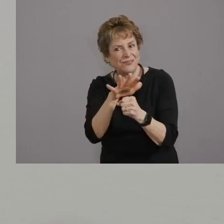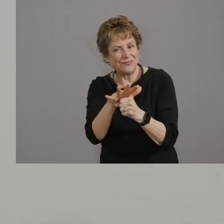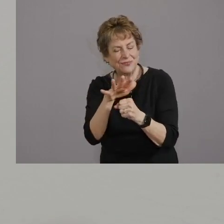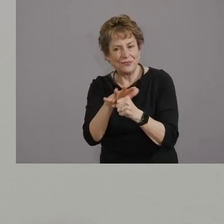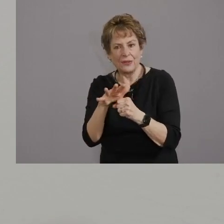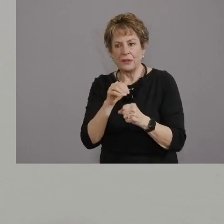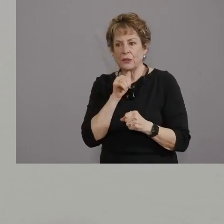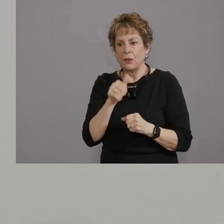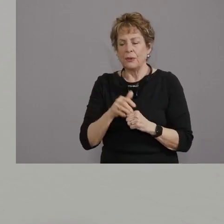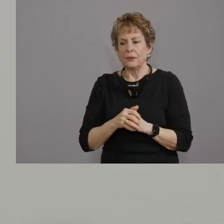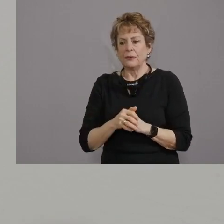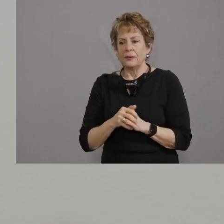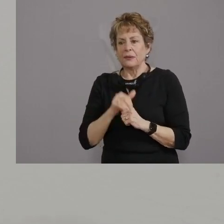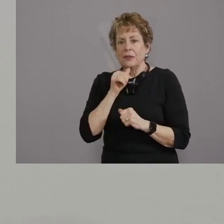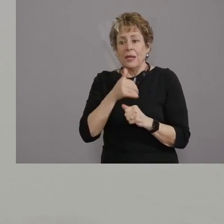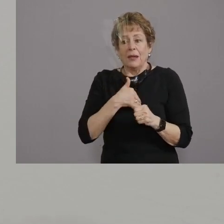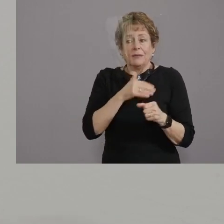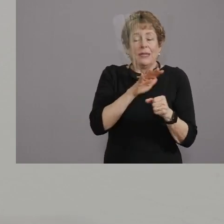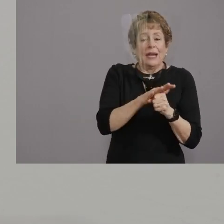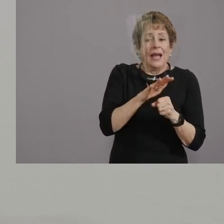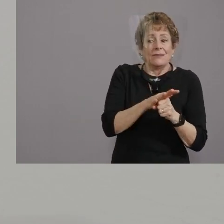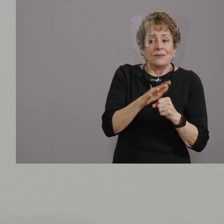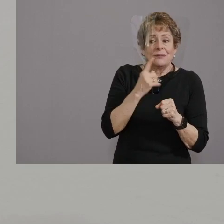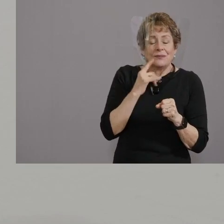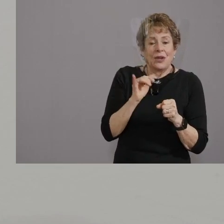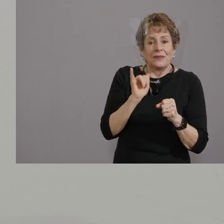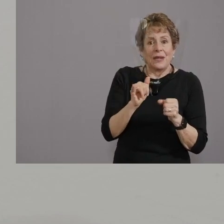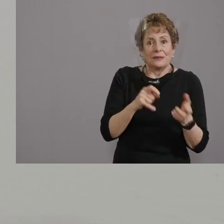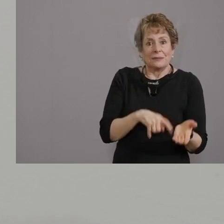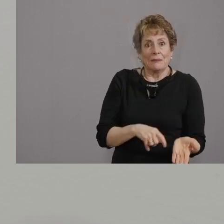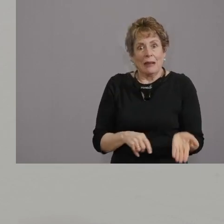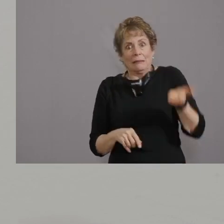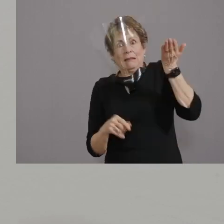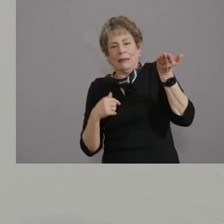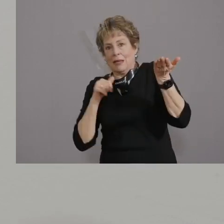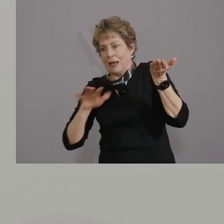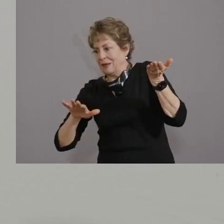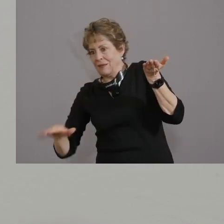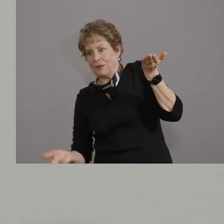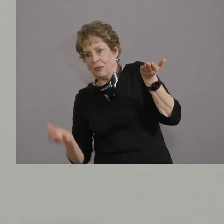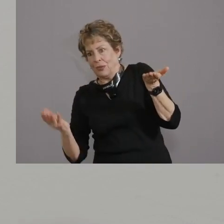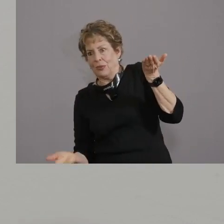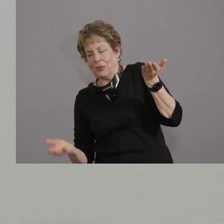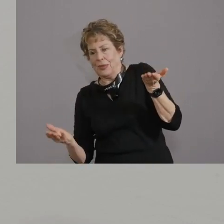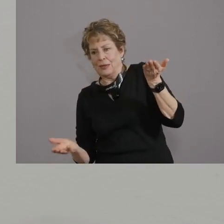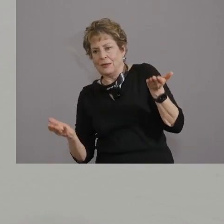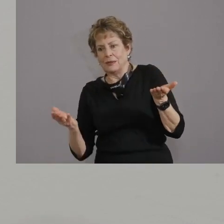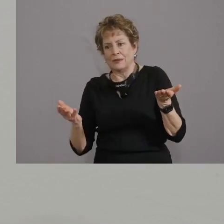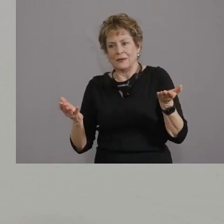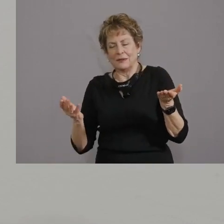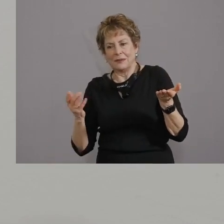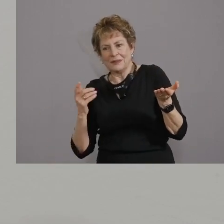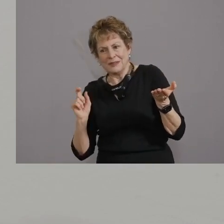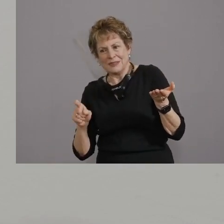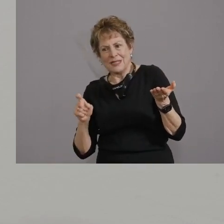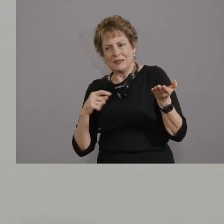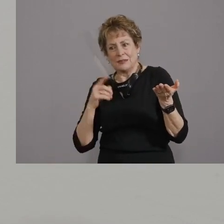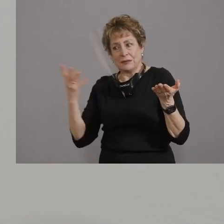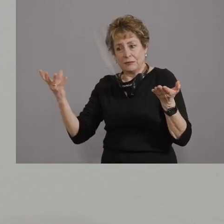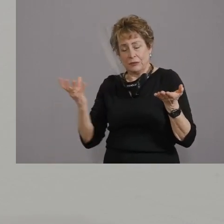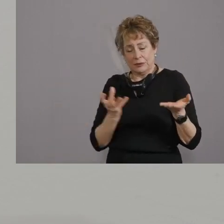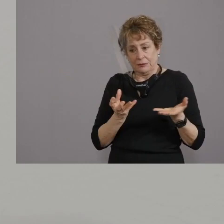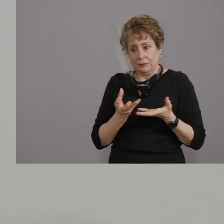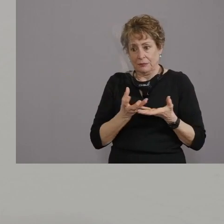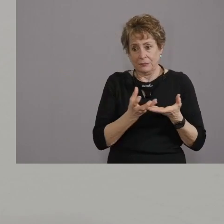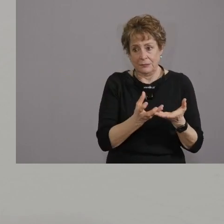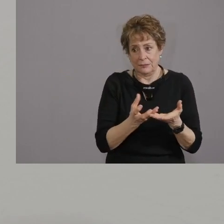So we are looking at where vaccine is not being utilized as efficiently, bringing it to places that are using it more efficiently,